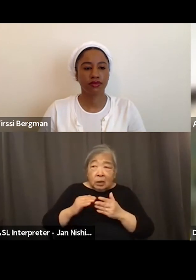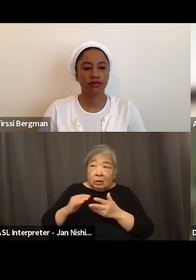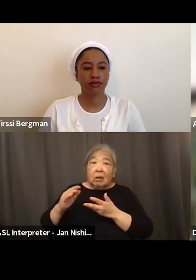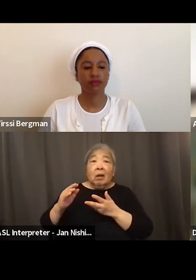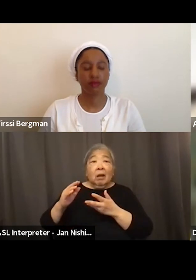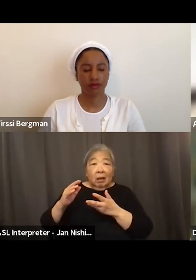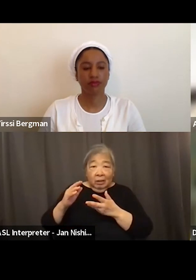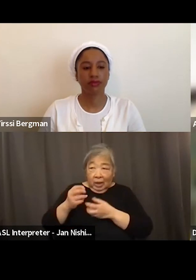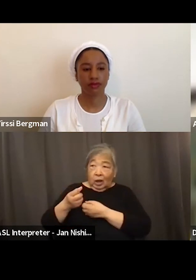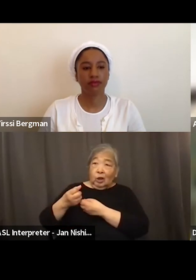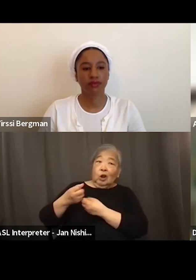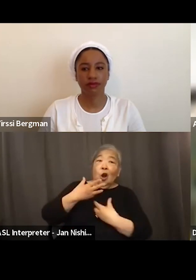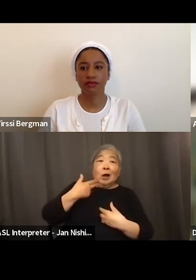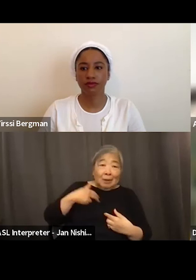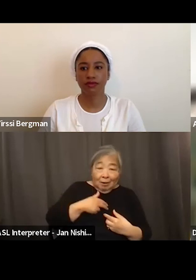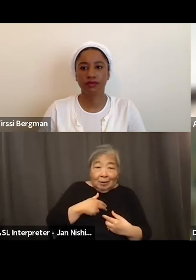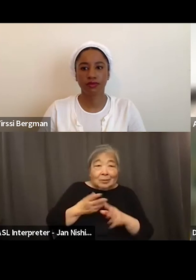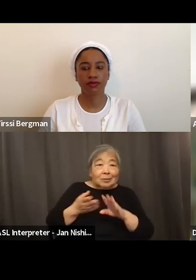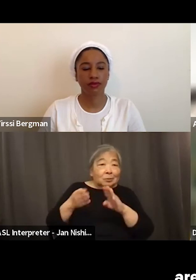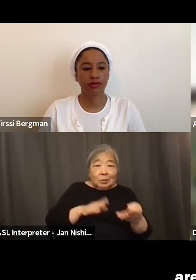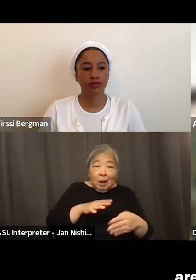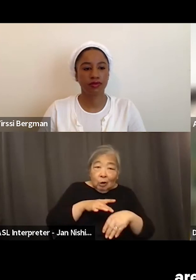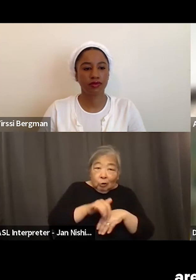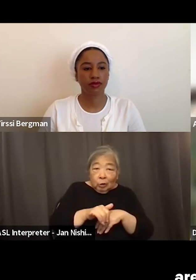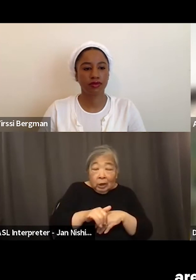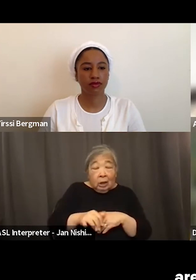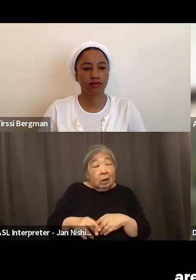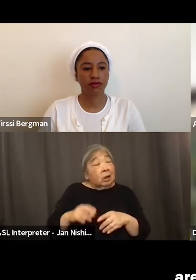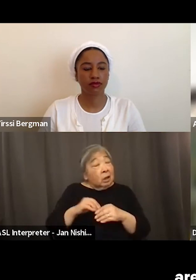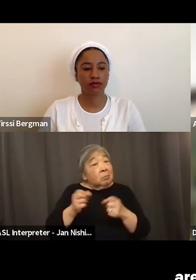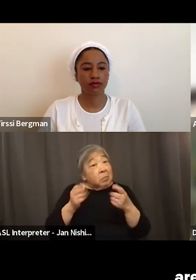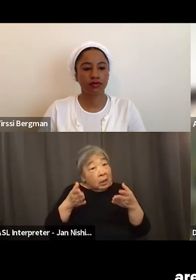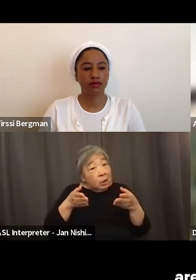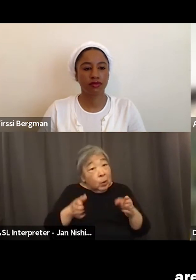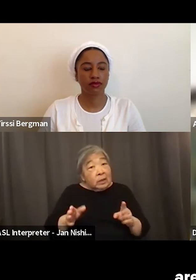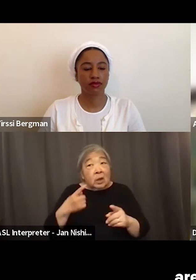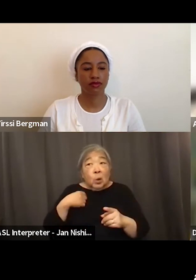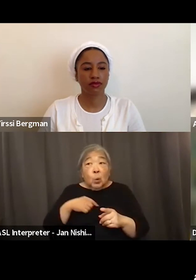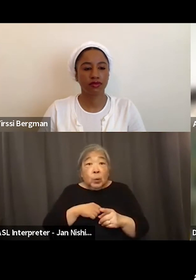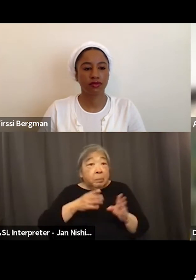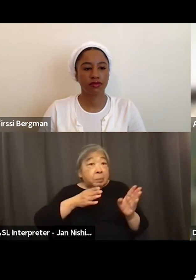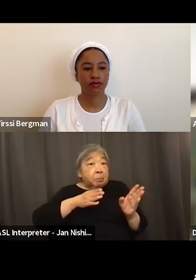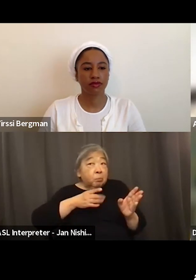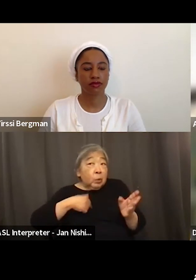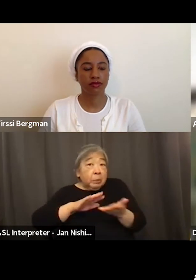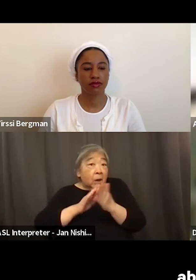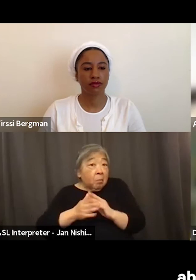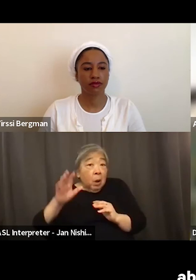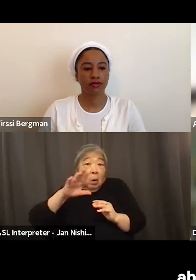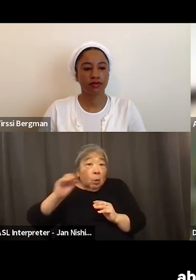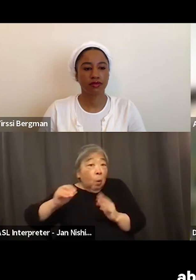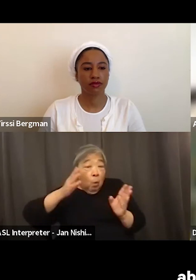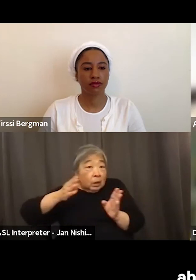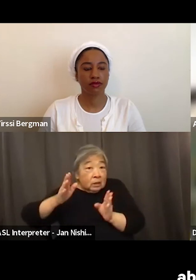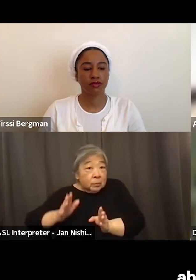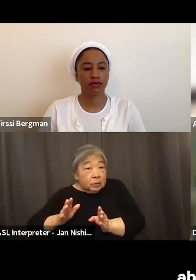death. That in many ways we are become co-conspirators along with this organized